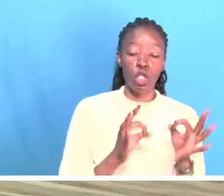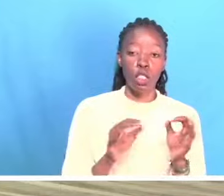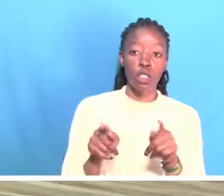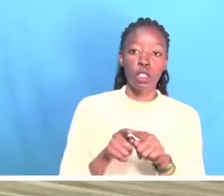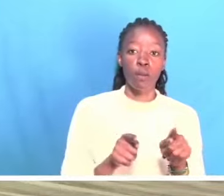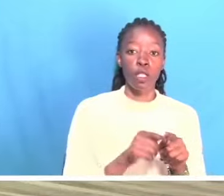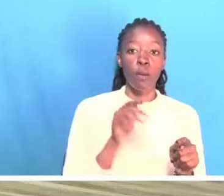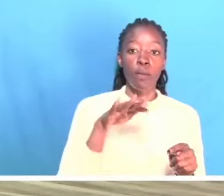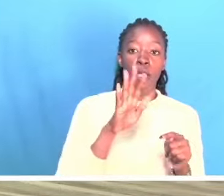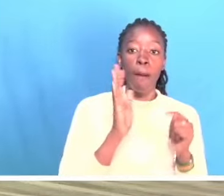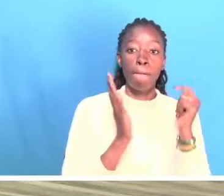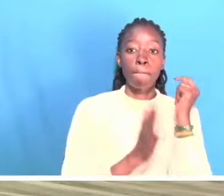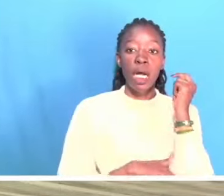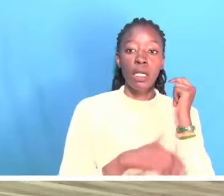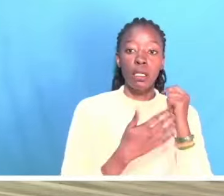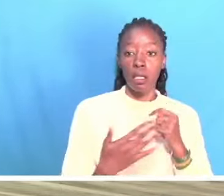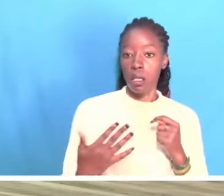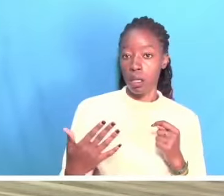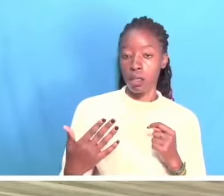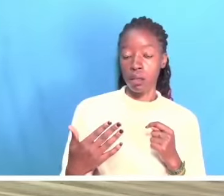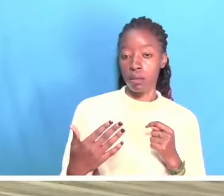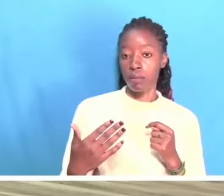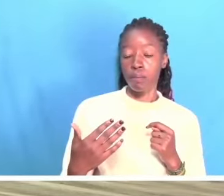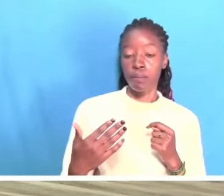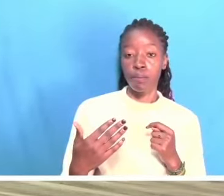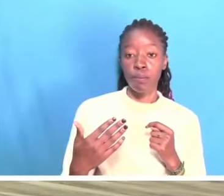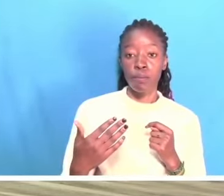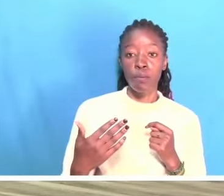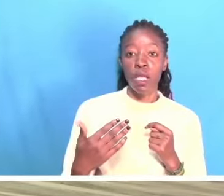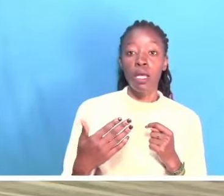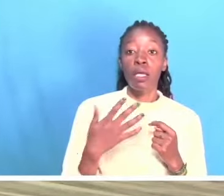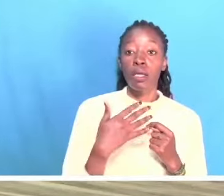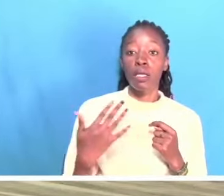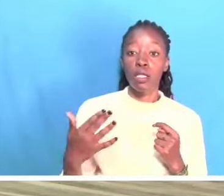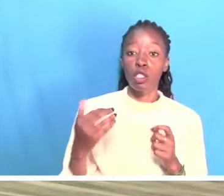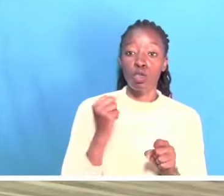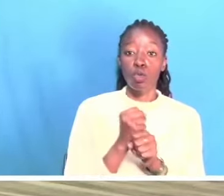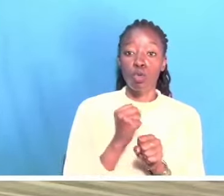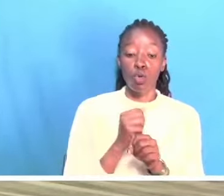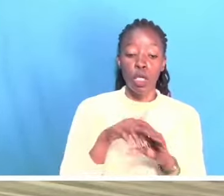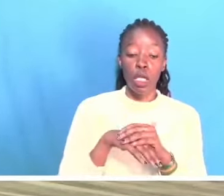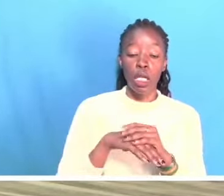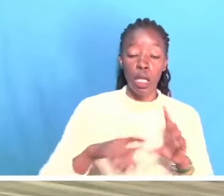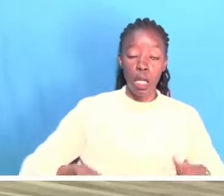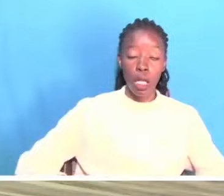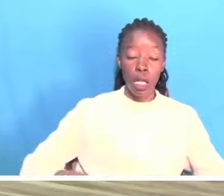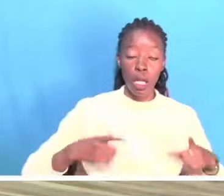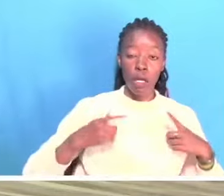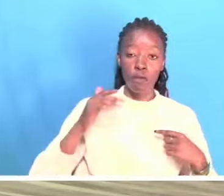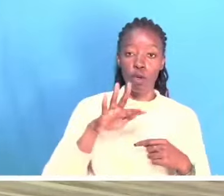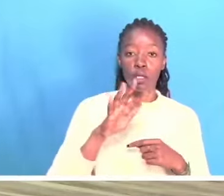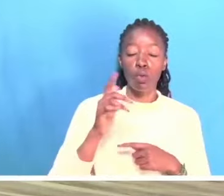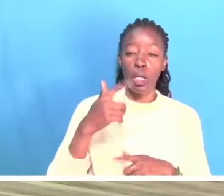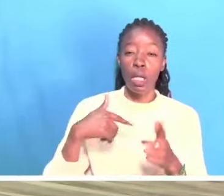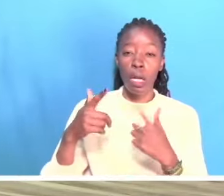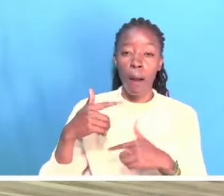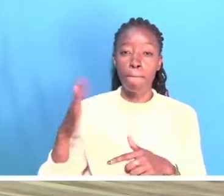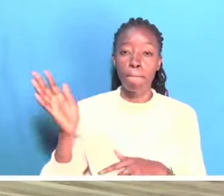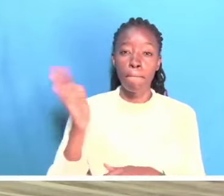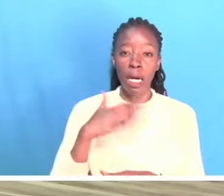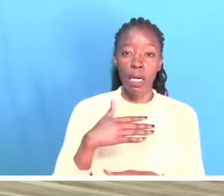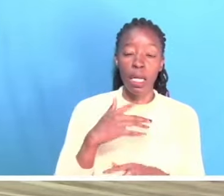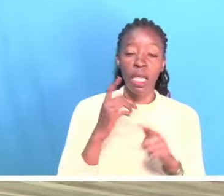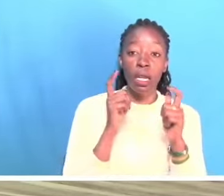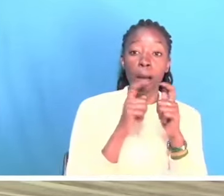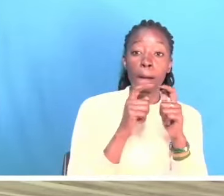that you pursue in life shall come back to haunt you during the day of judgment. And this applies to all Jews and Gentiles